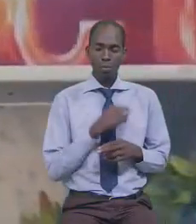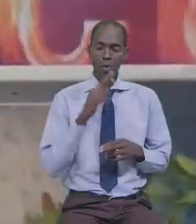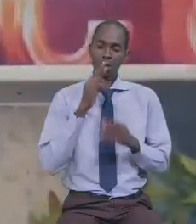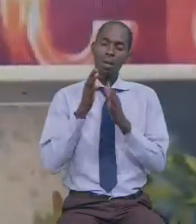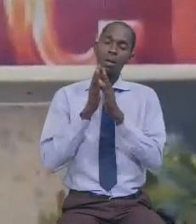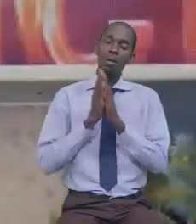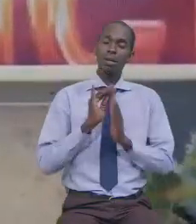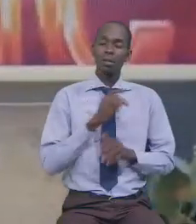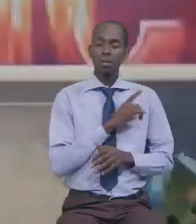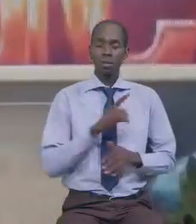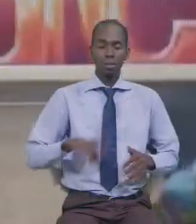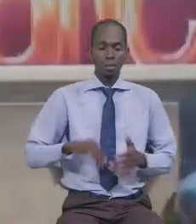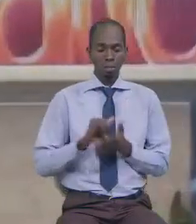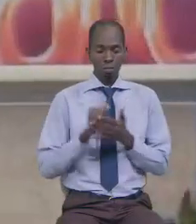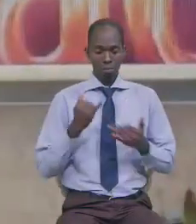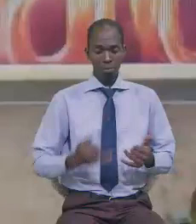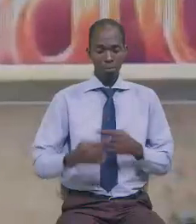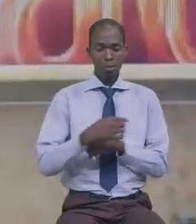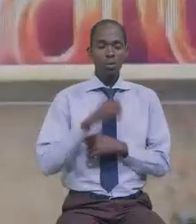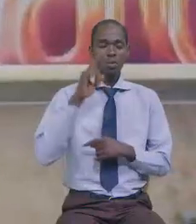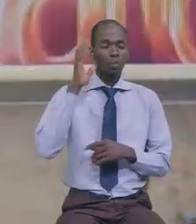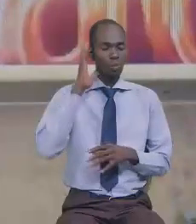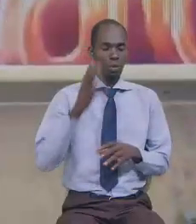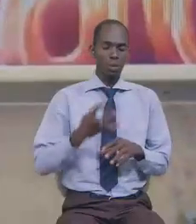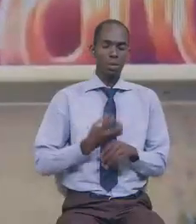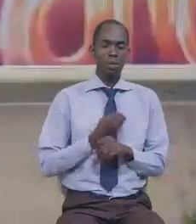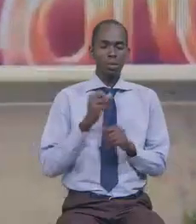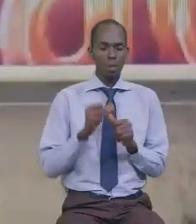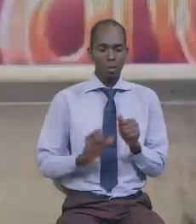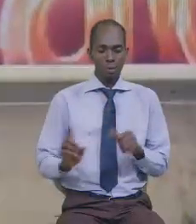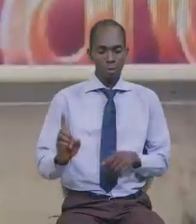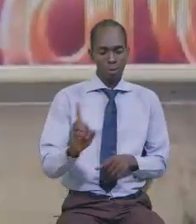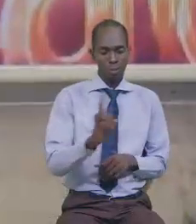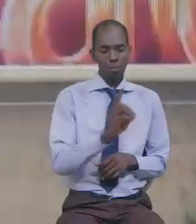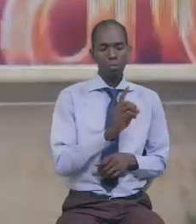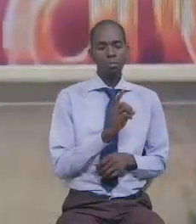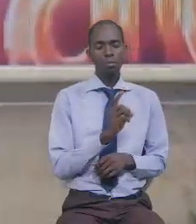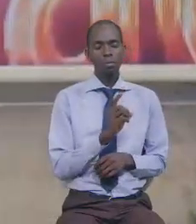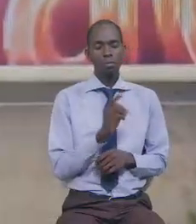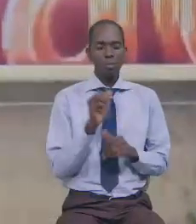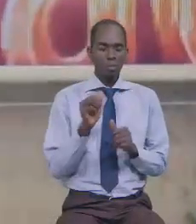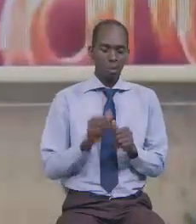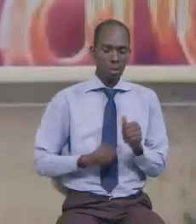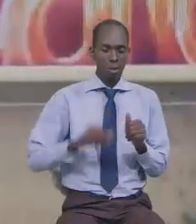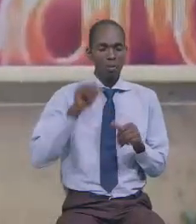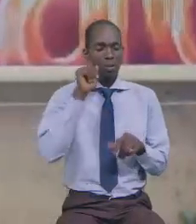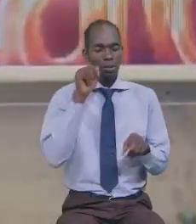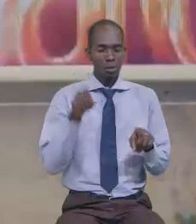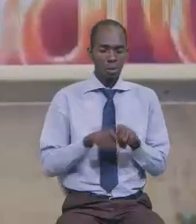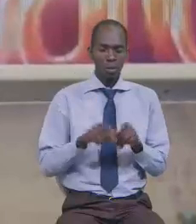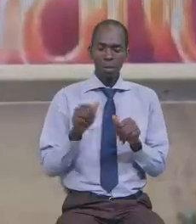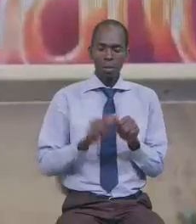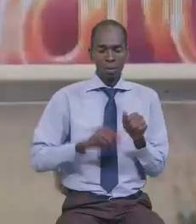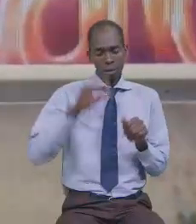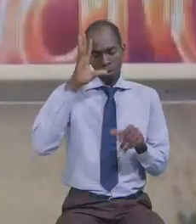that today you will take everyone, every sister, every